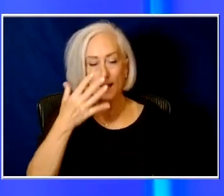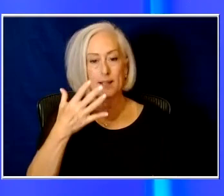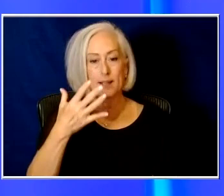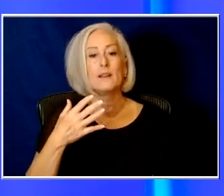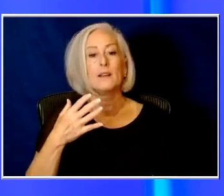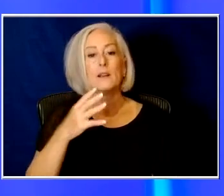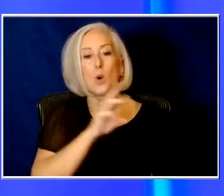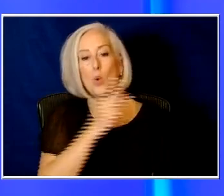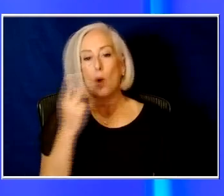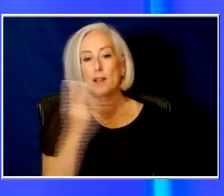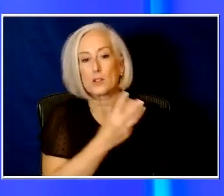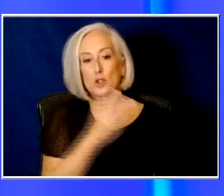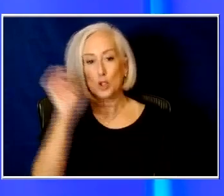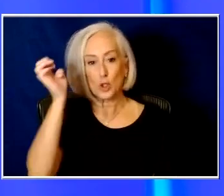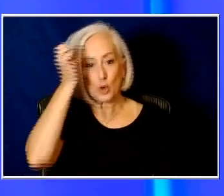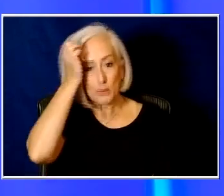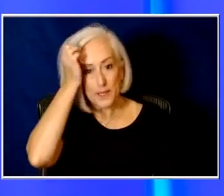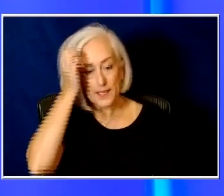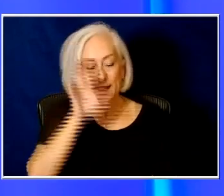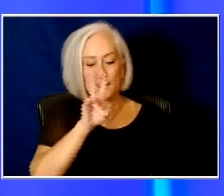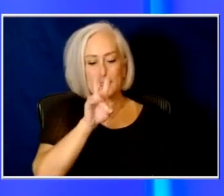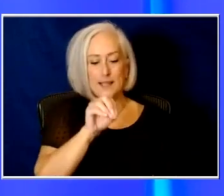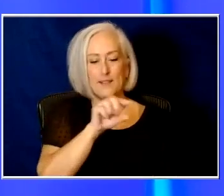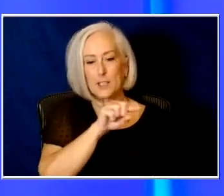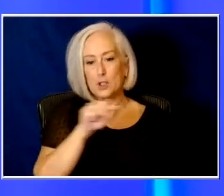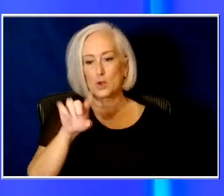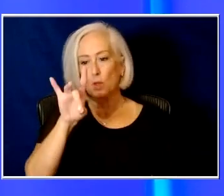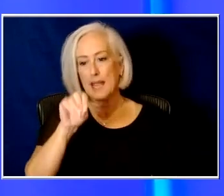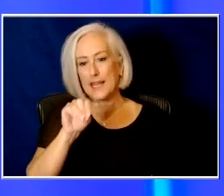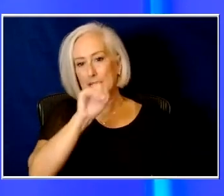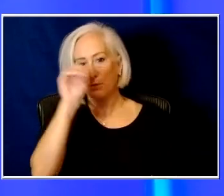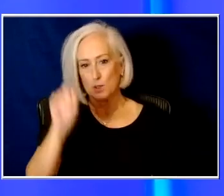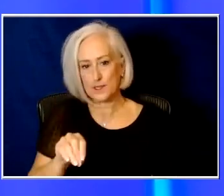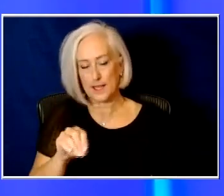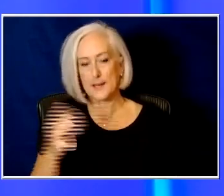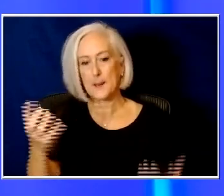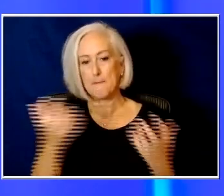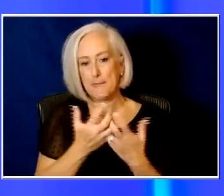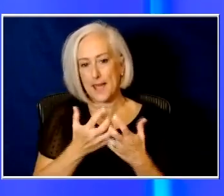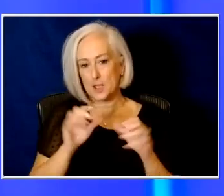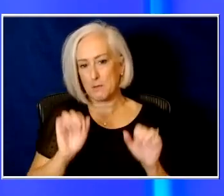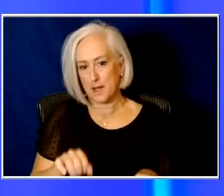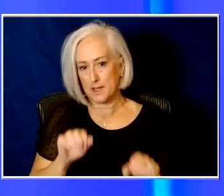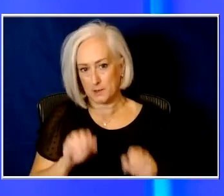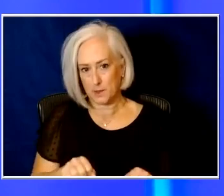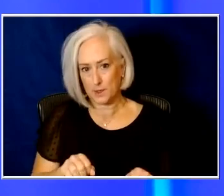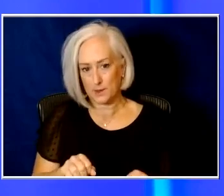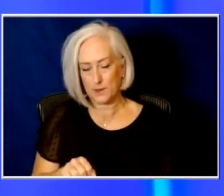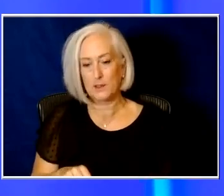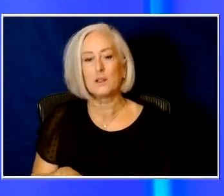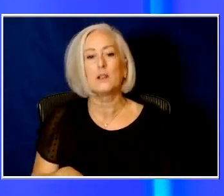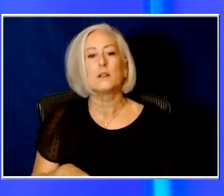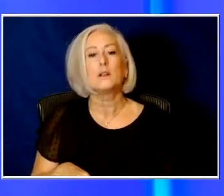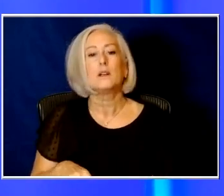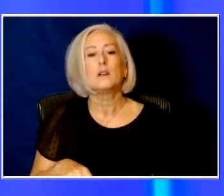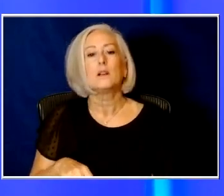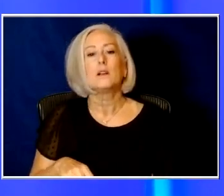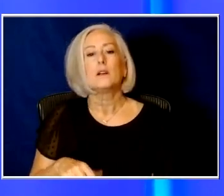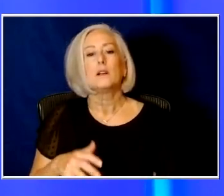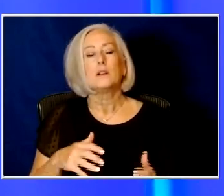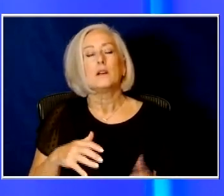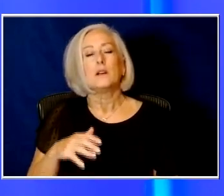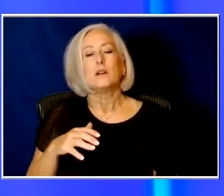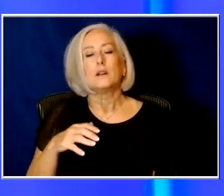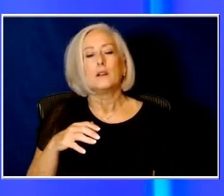a 79-80% chance of finding a match. And African American descent, about 30% chance of